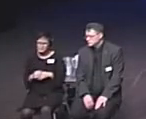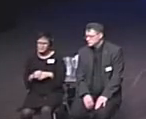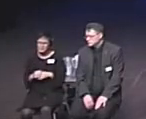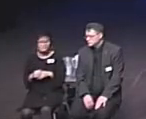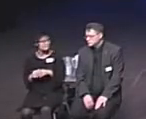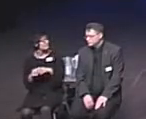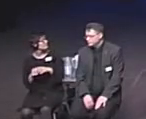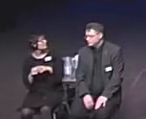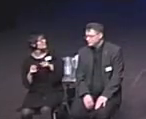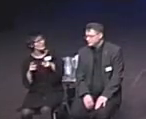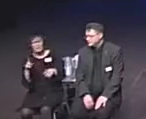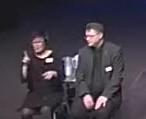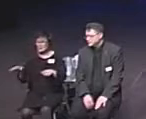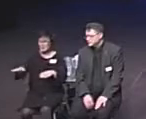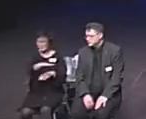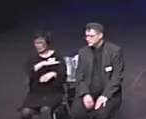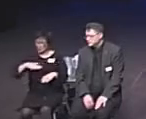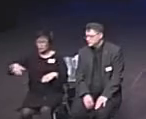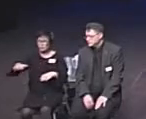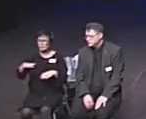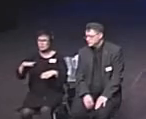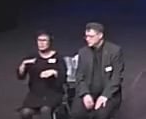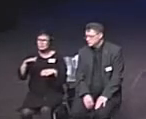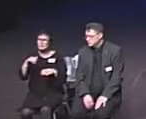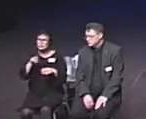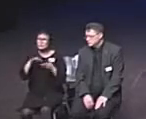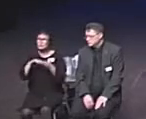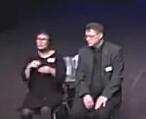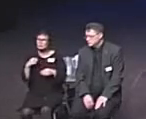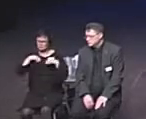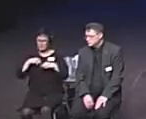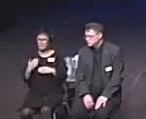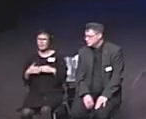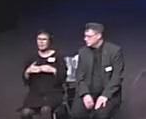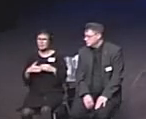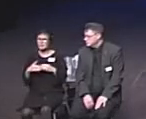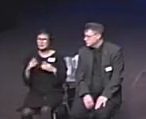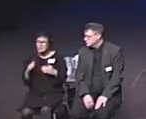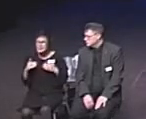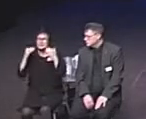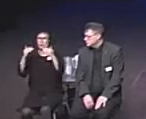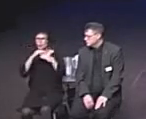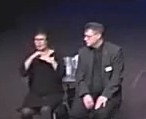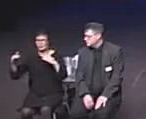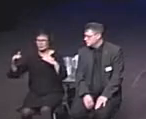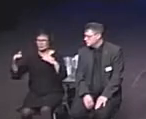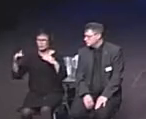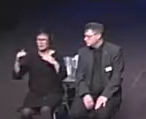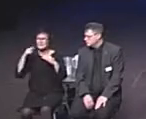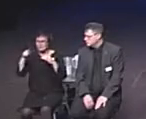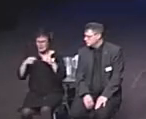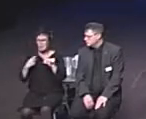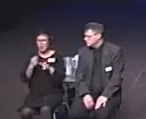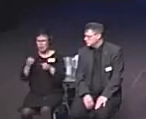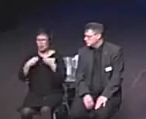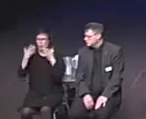This whole floor is in a way made to prepare you for the next floor, where you shall be very innovative and